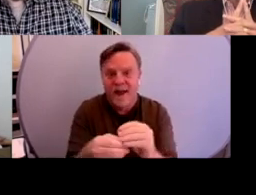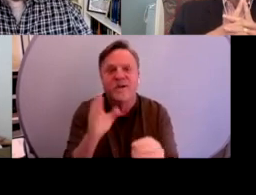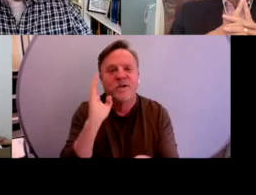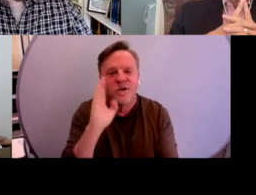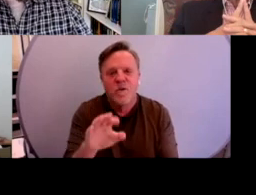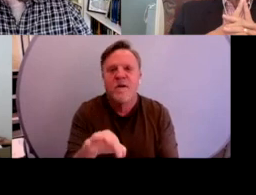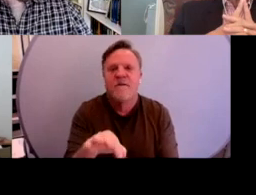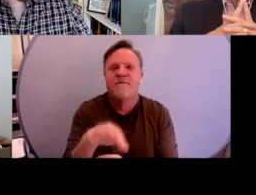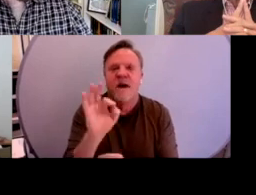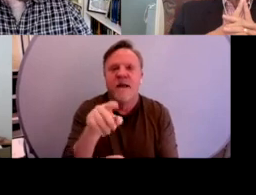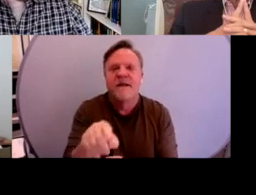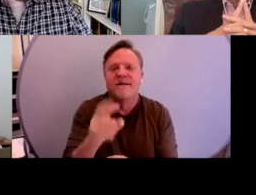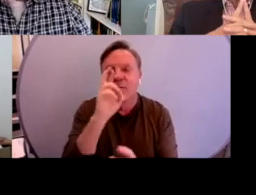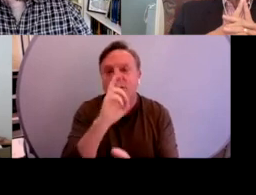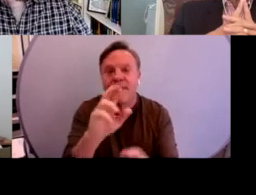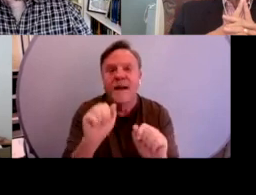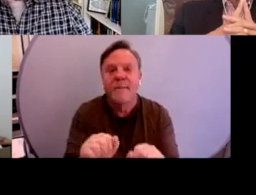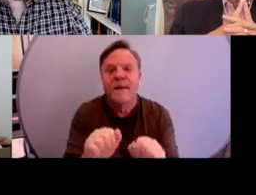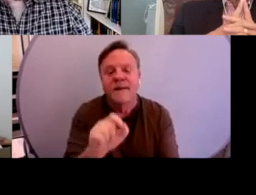it at